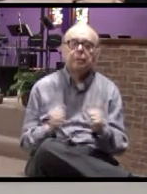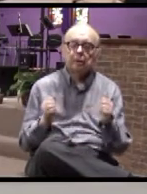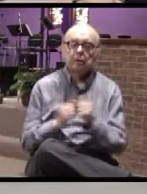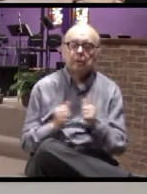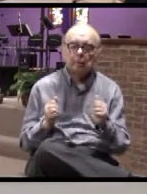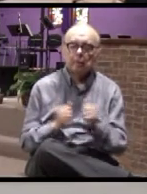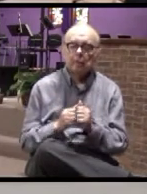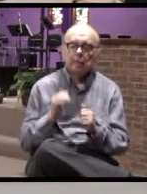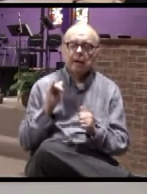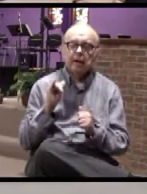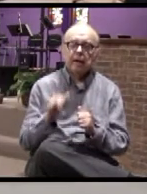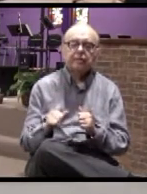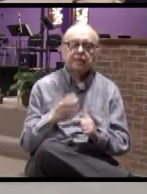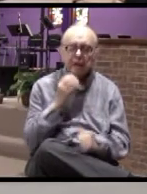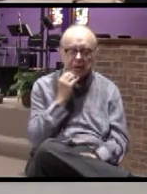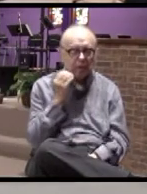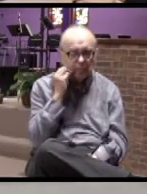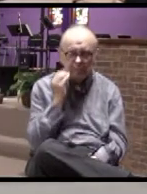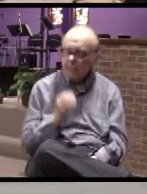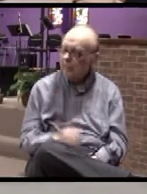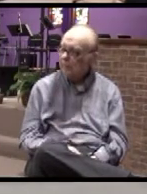and stayed home.